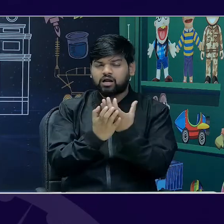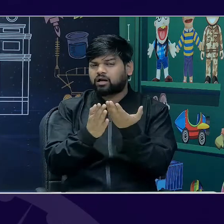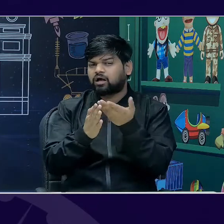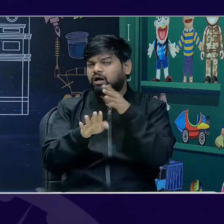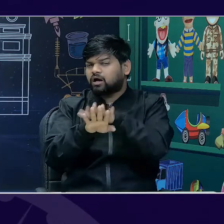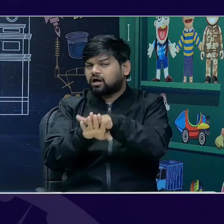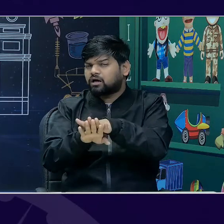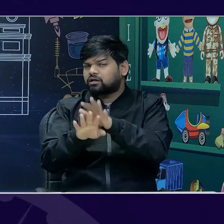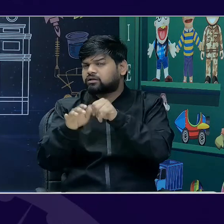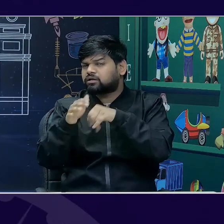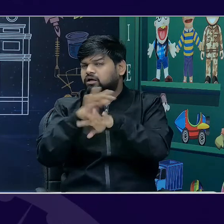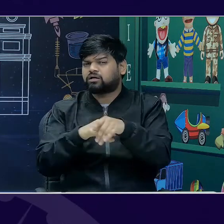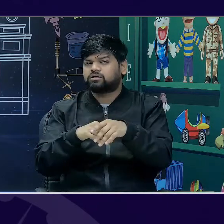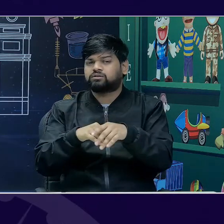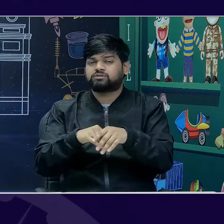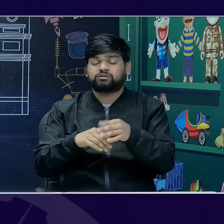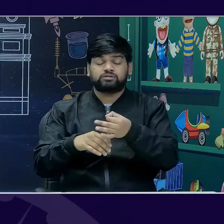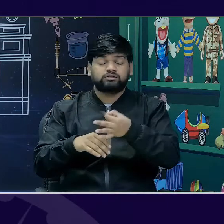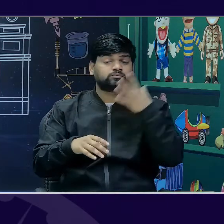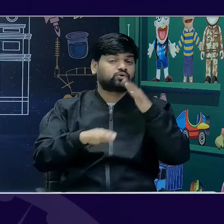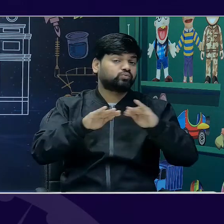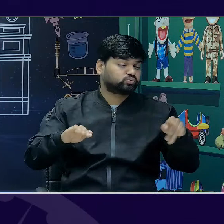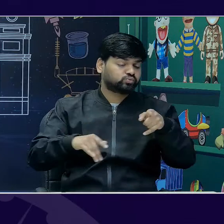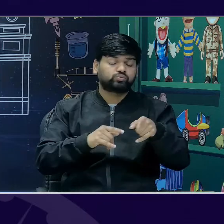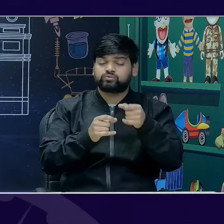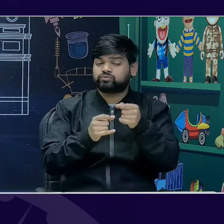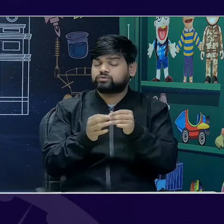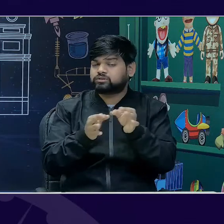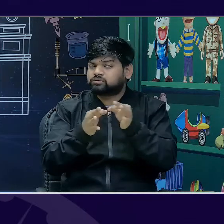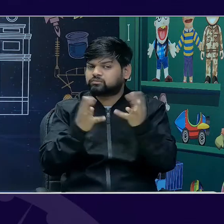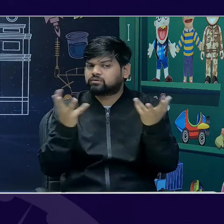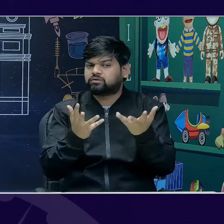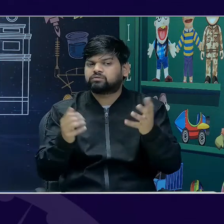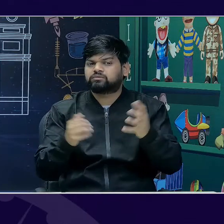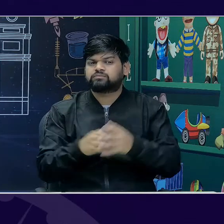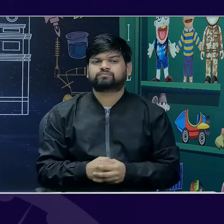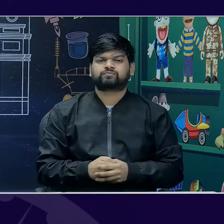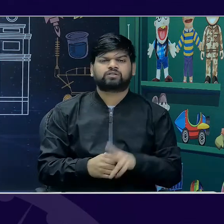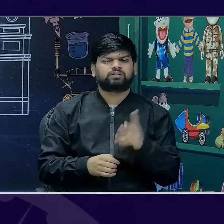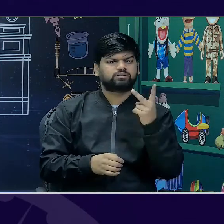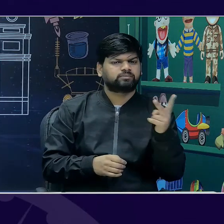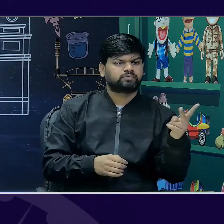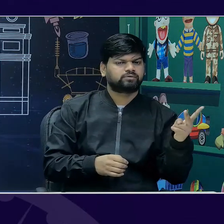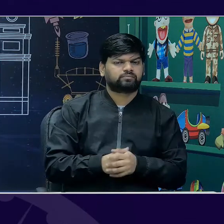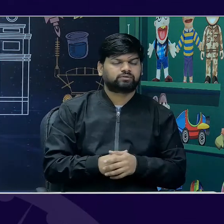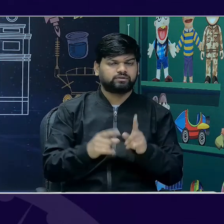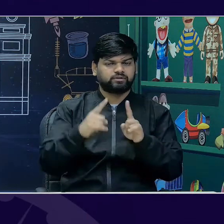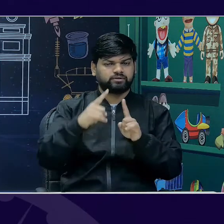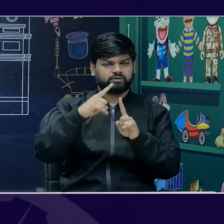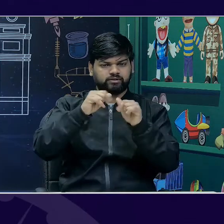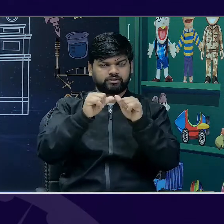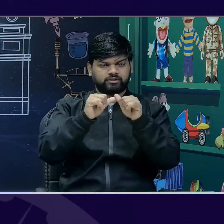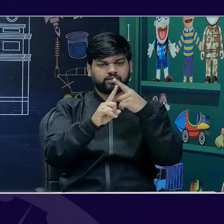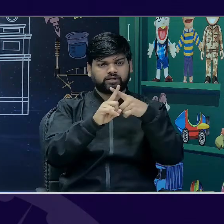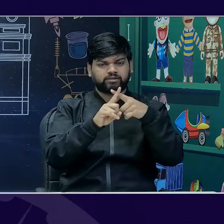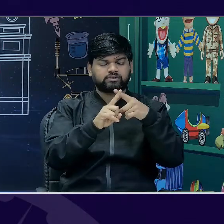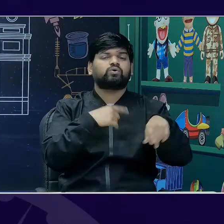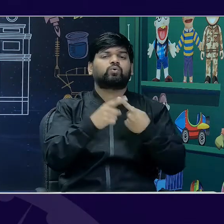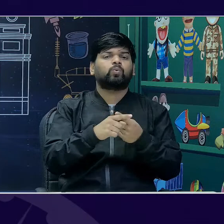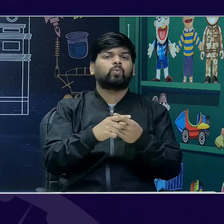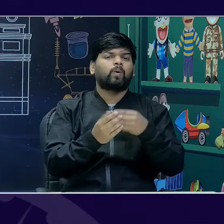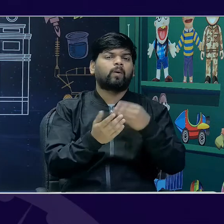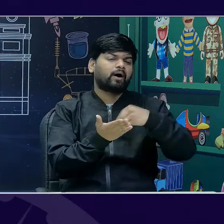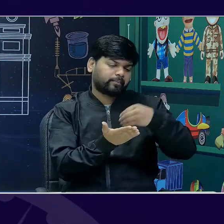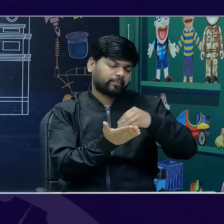Okay. So basically what we understand by this difference is when we look at taxes and transfer payments, what